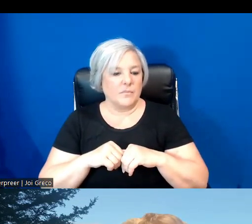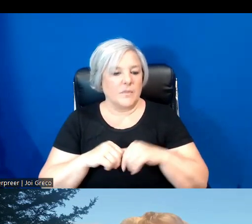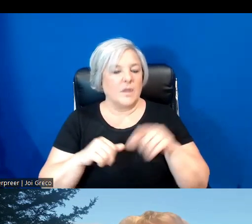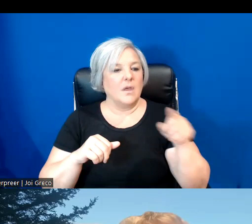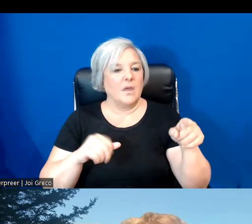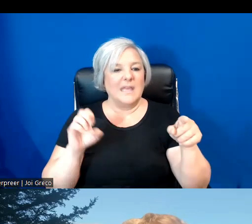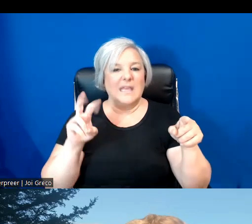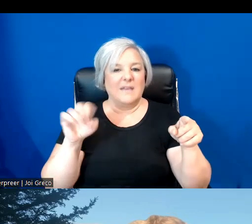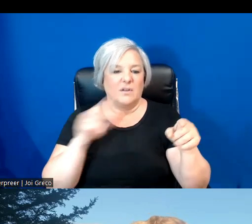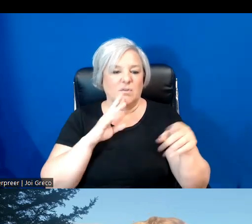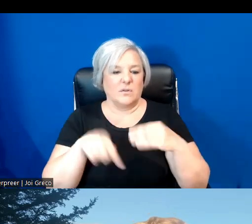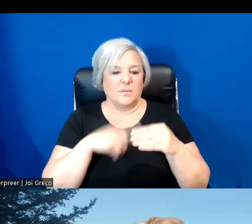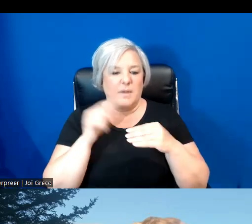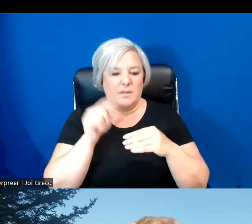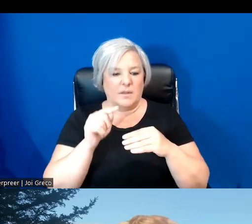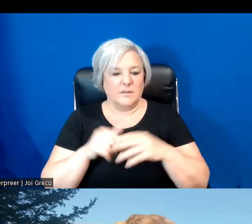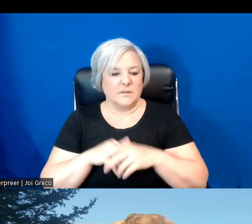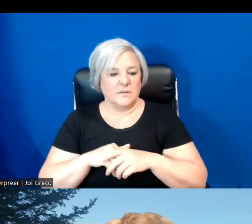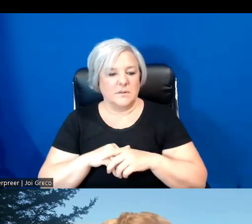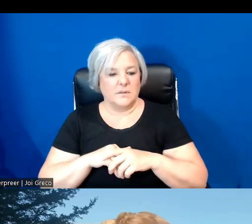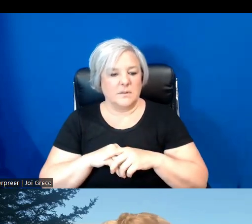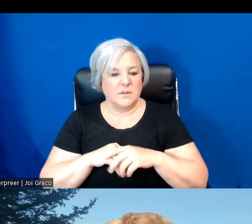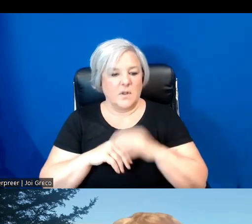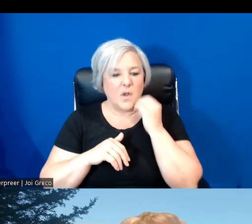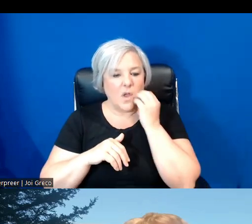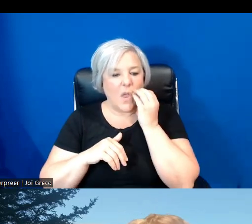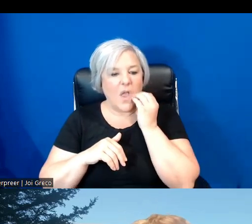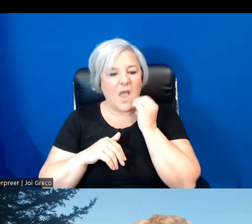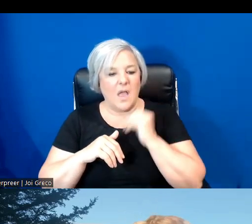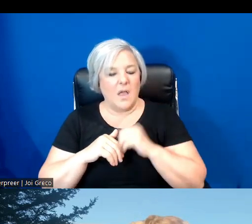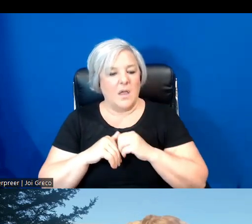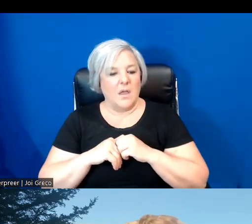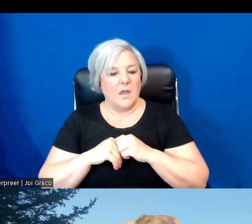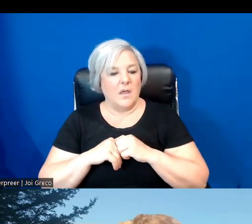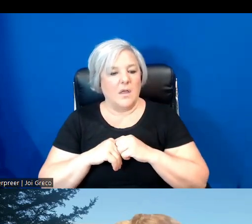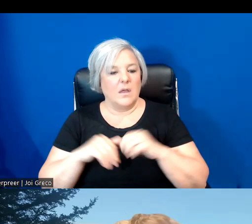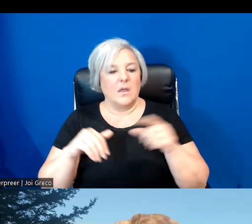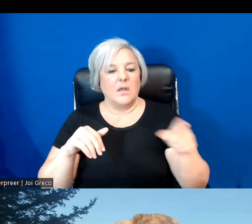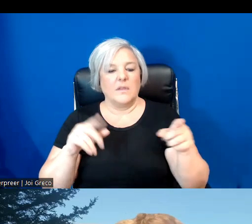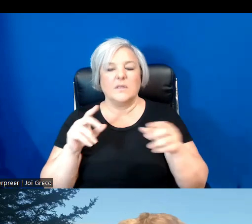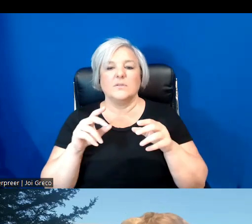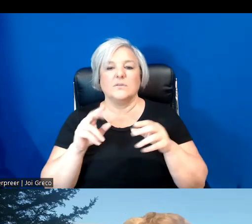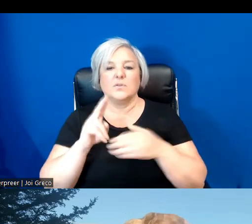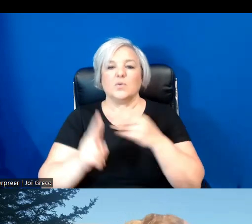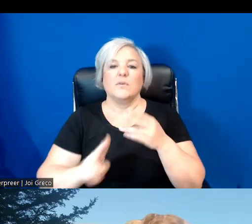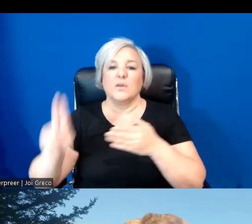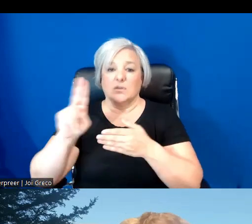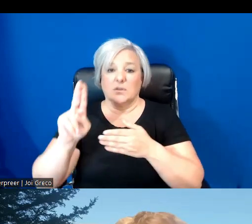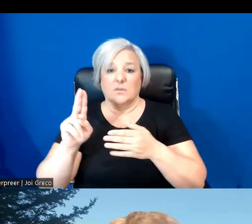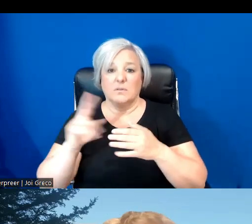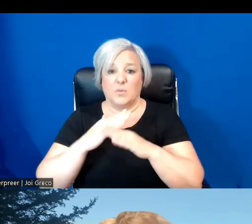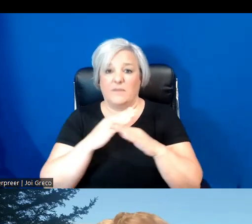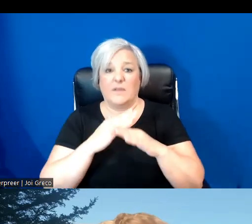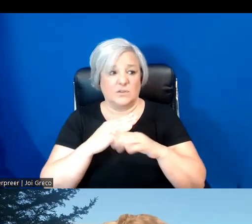about. That tier 1, that universal, those universal prevention measures, all the way up to